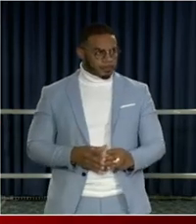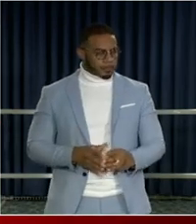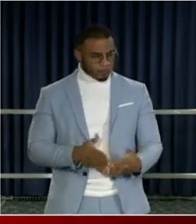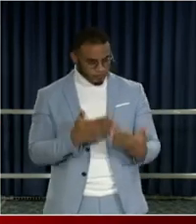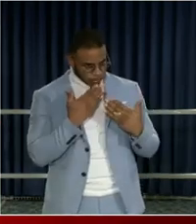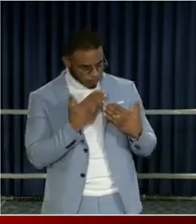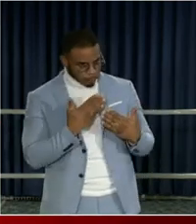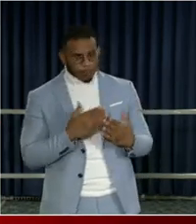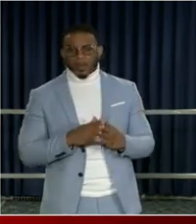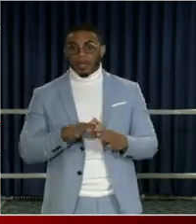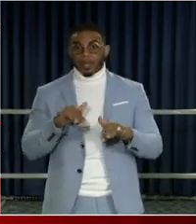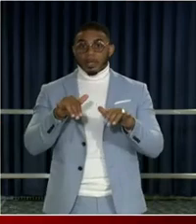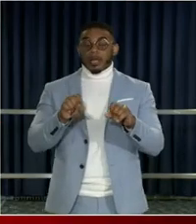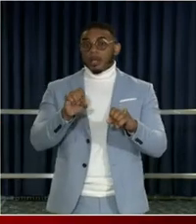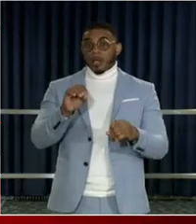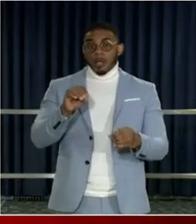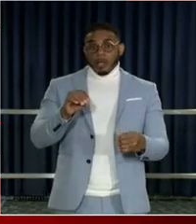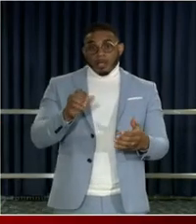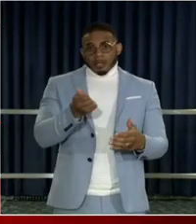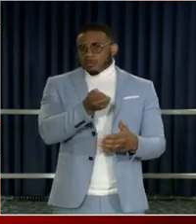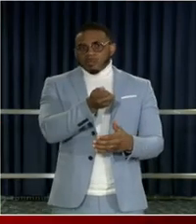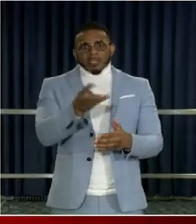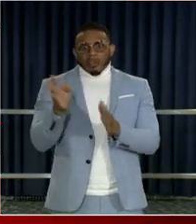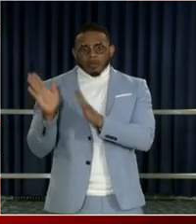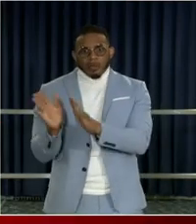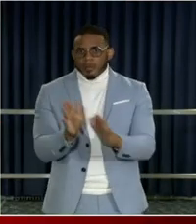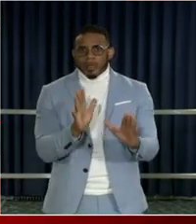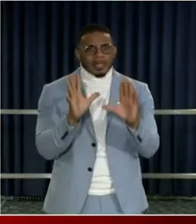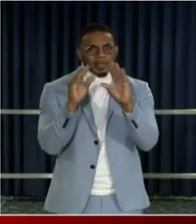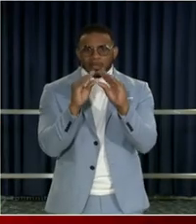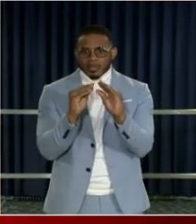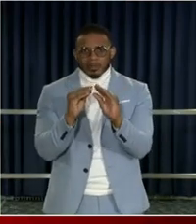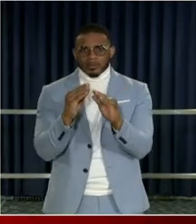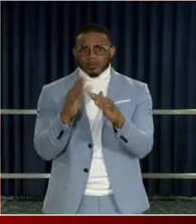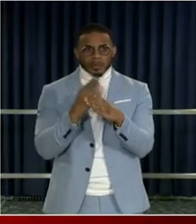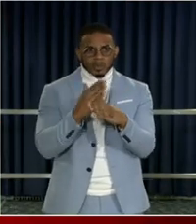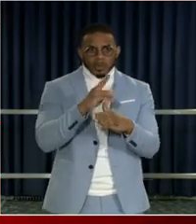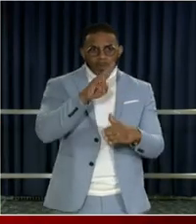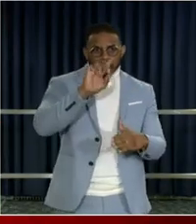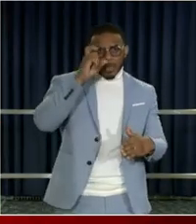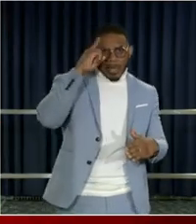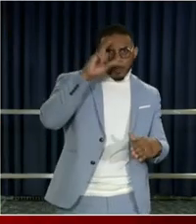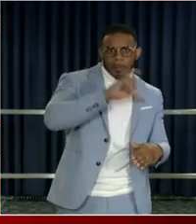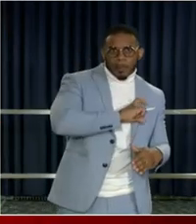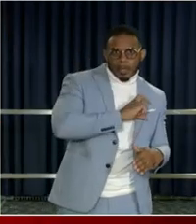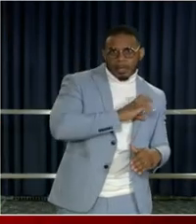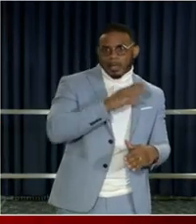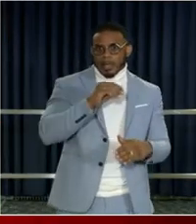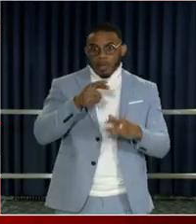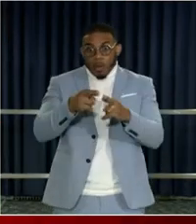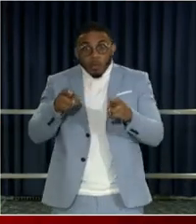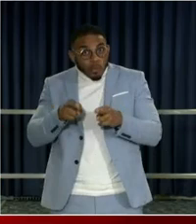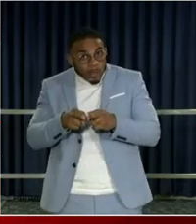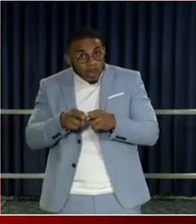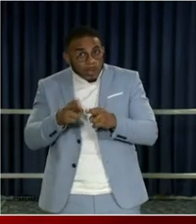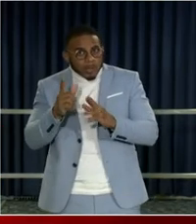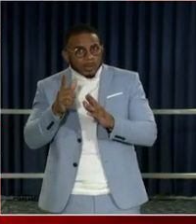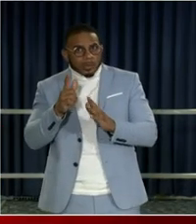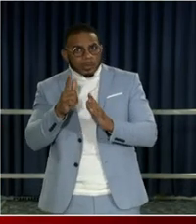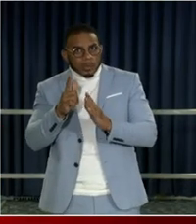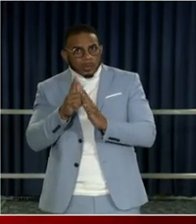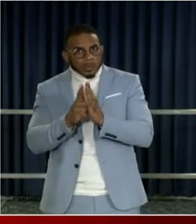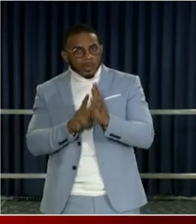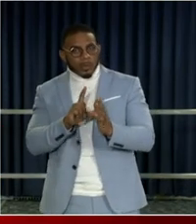Thank you, Mayor. Yes. So there were several planning meetings between the United States Capitol Police and the regional law